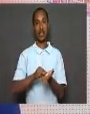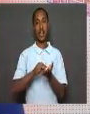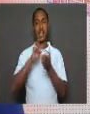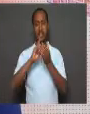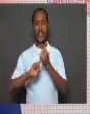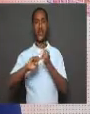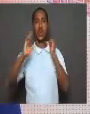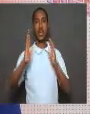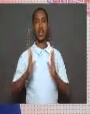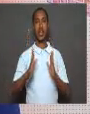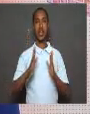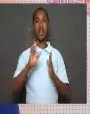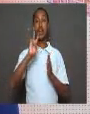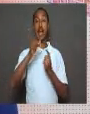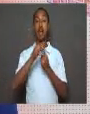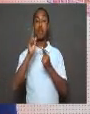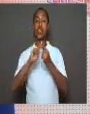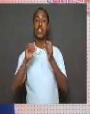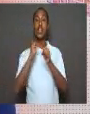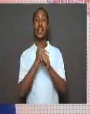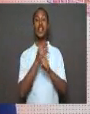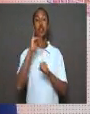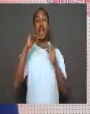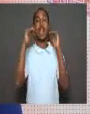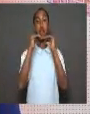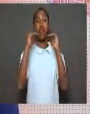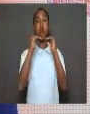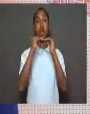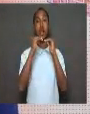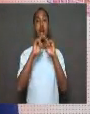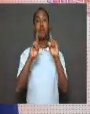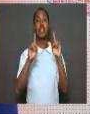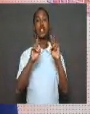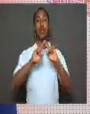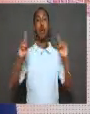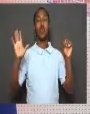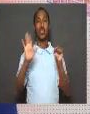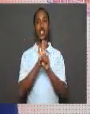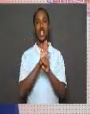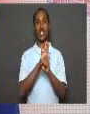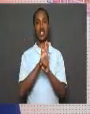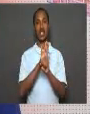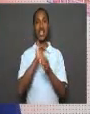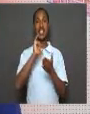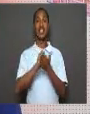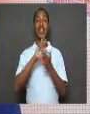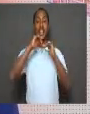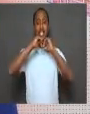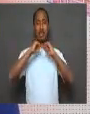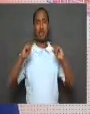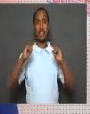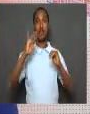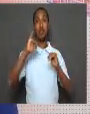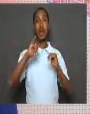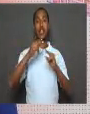Individually, dipoles are created by equal but opposite charges that are separated